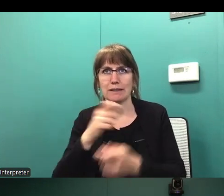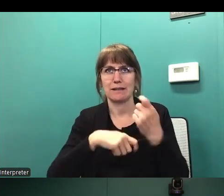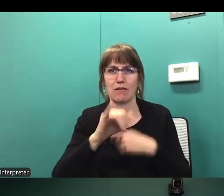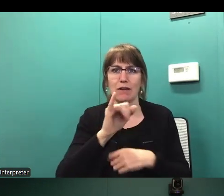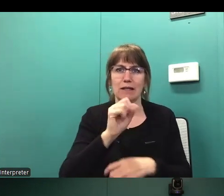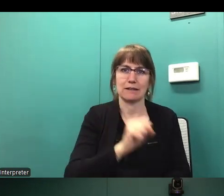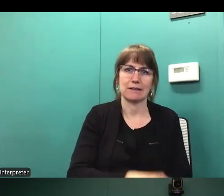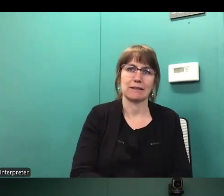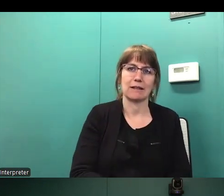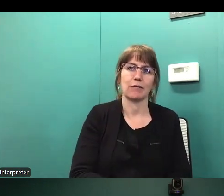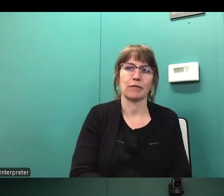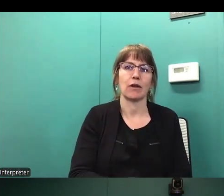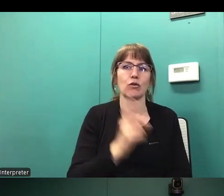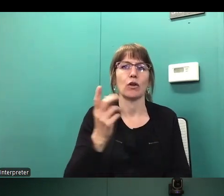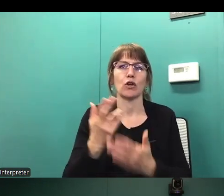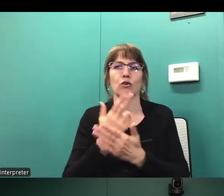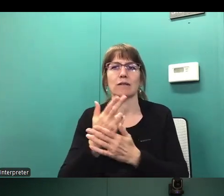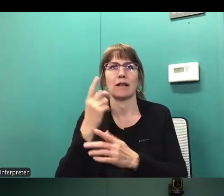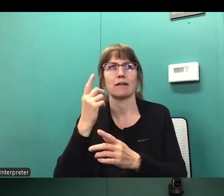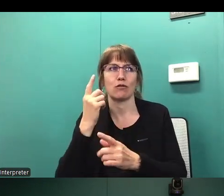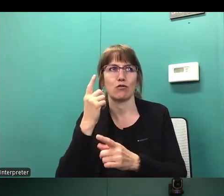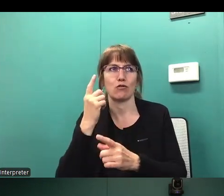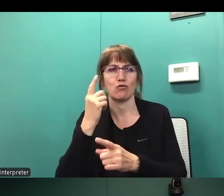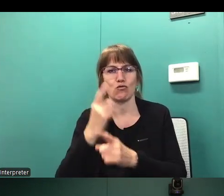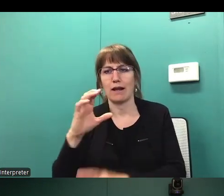correct copula. Thanks for the good word.